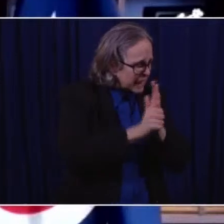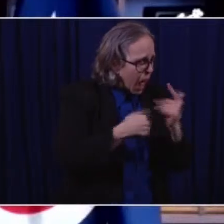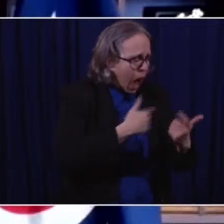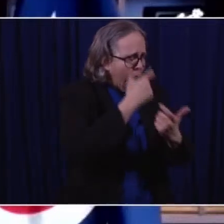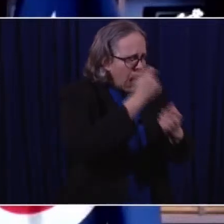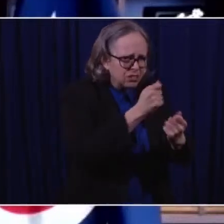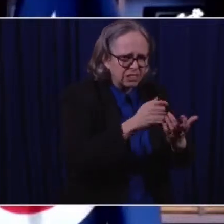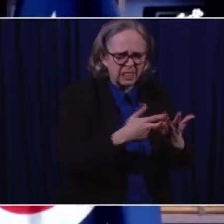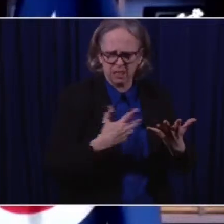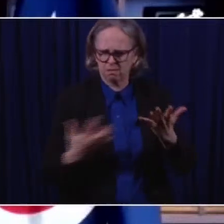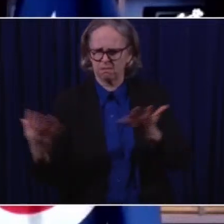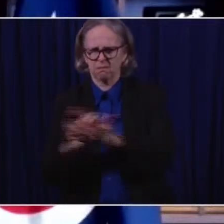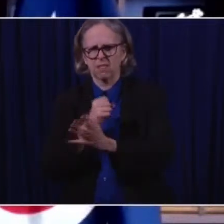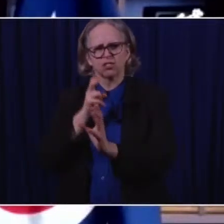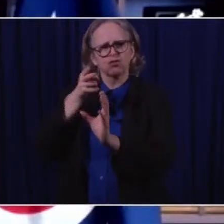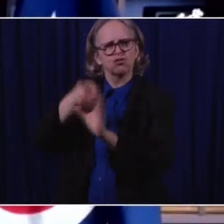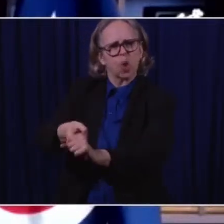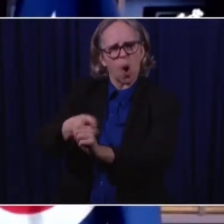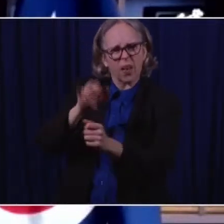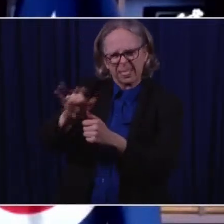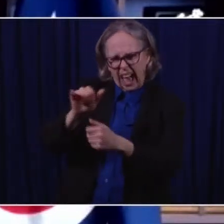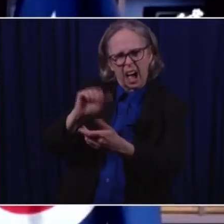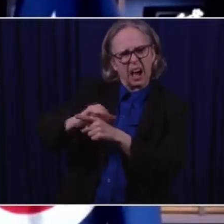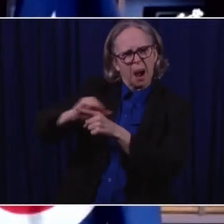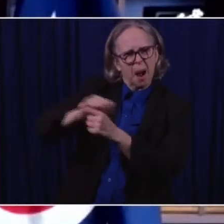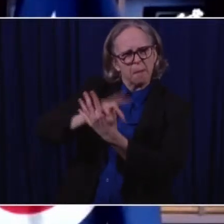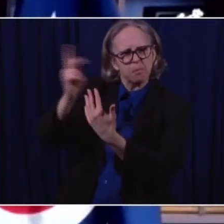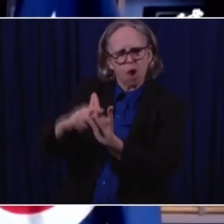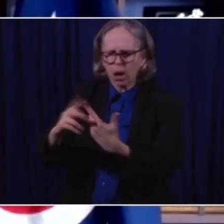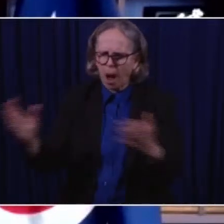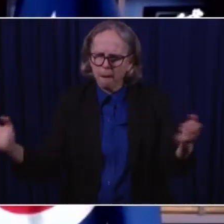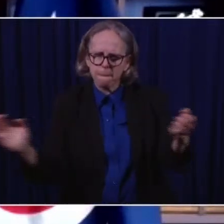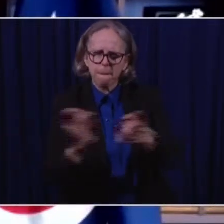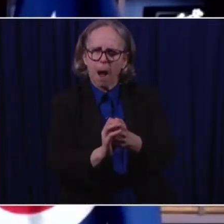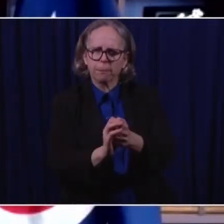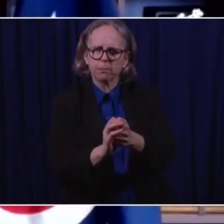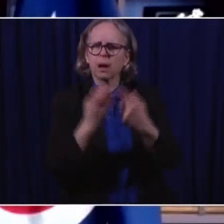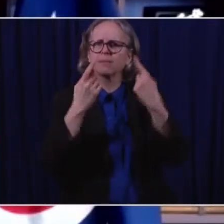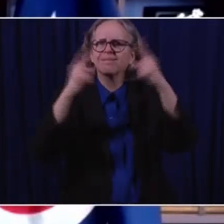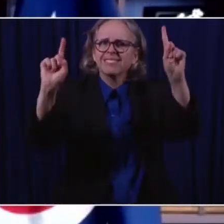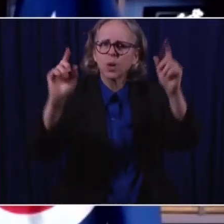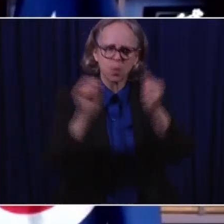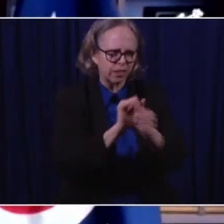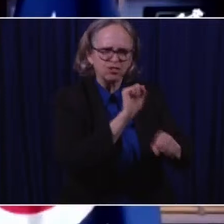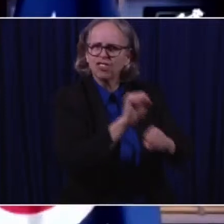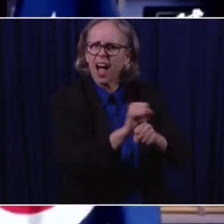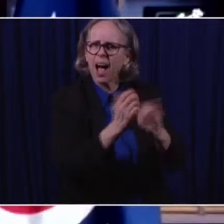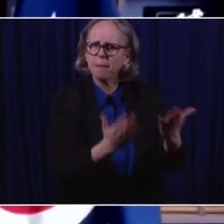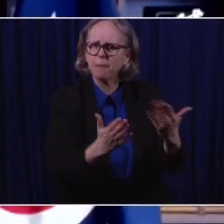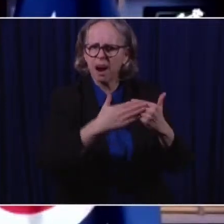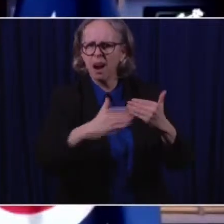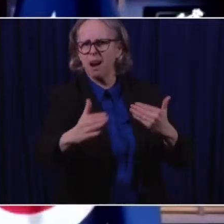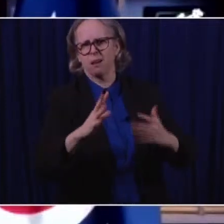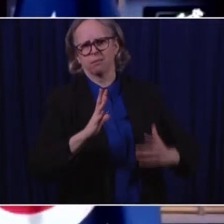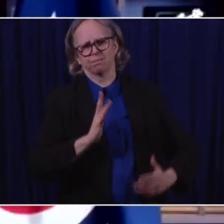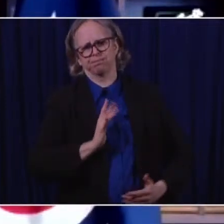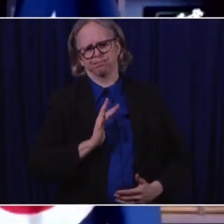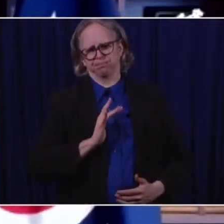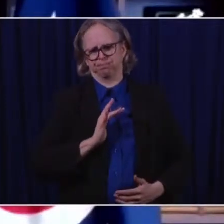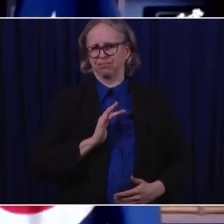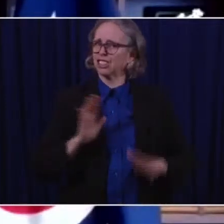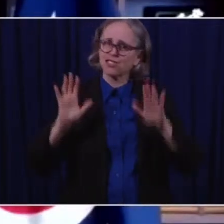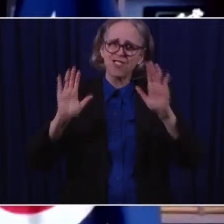in their workforce to achieve success. So all great news, Governor. And with that, I'll turn it back over to